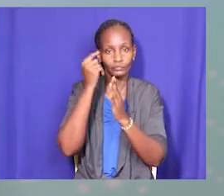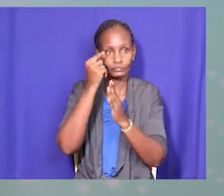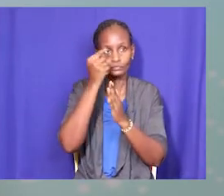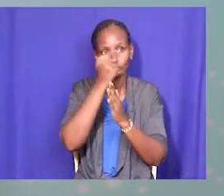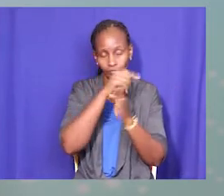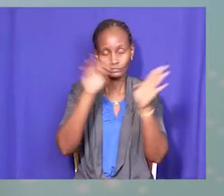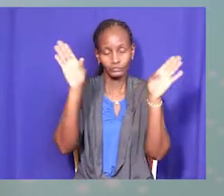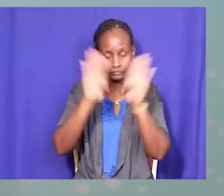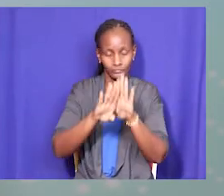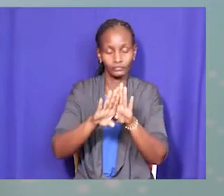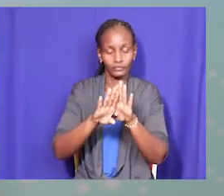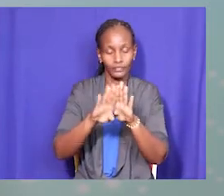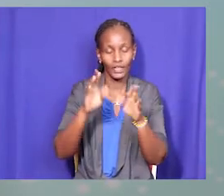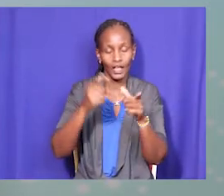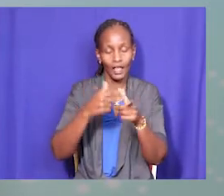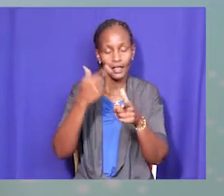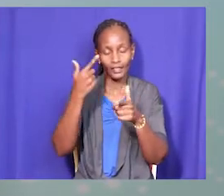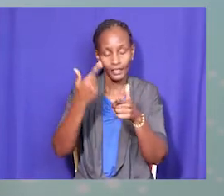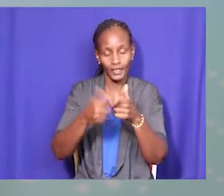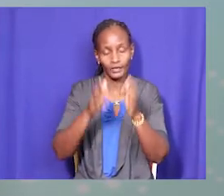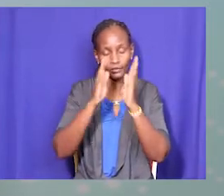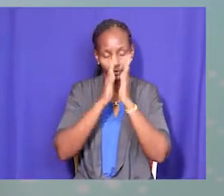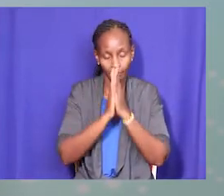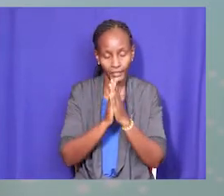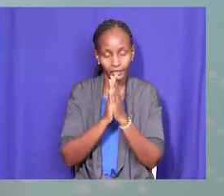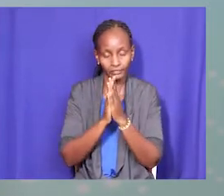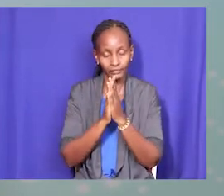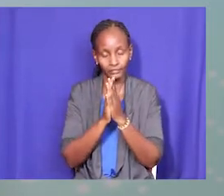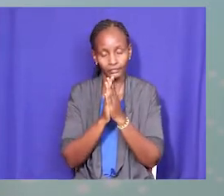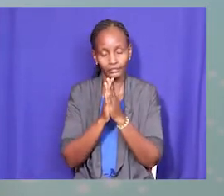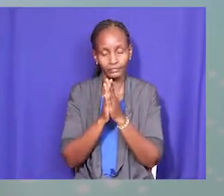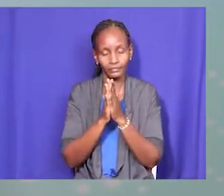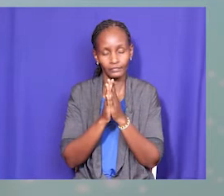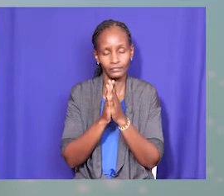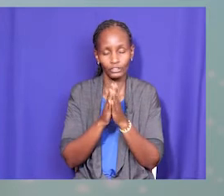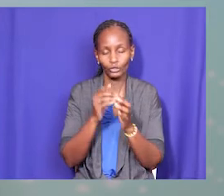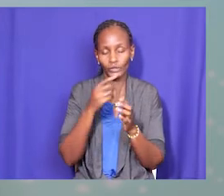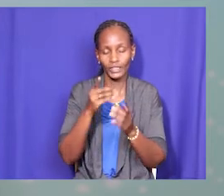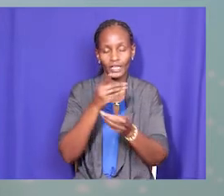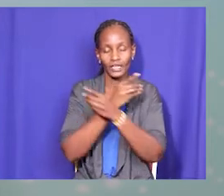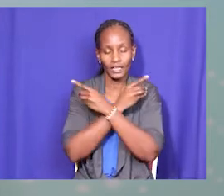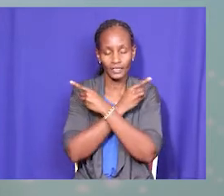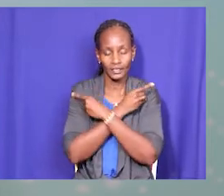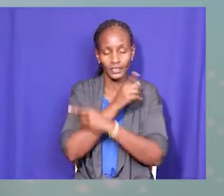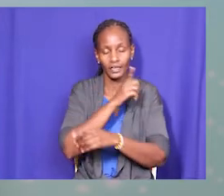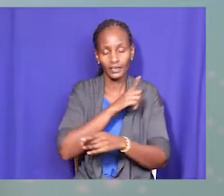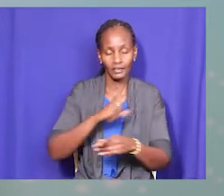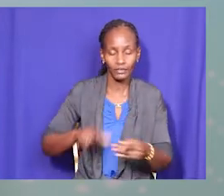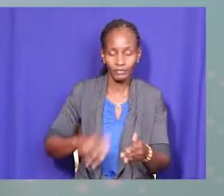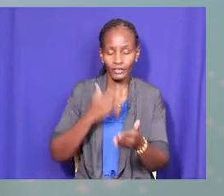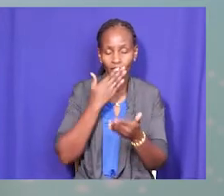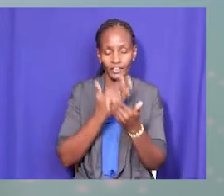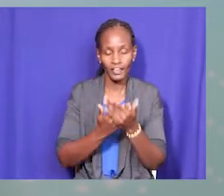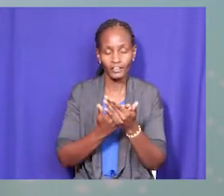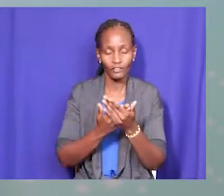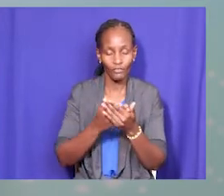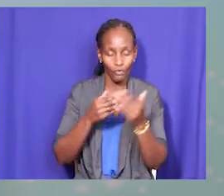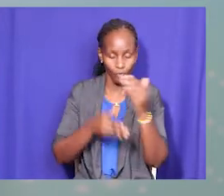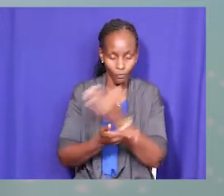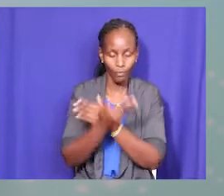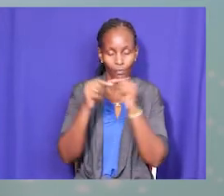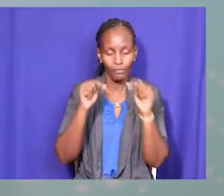eyes and then say a prayer. Dear Lord, we thank you for this